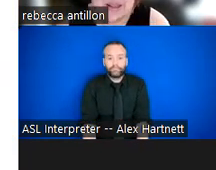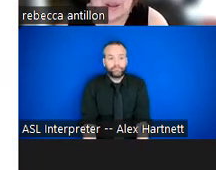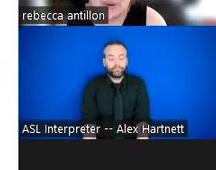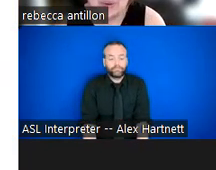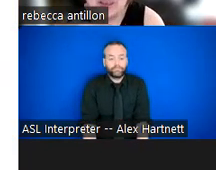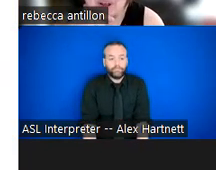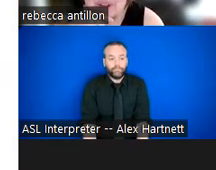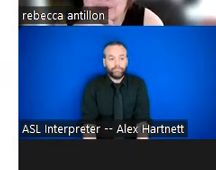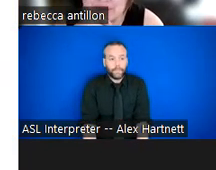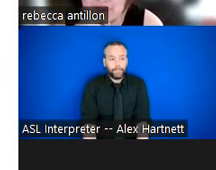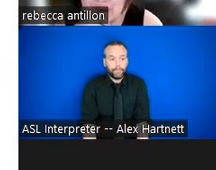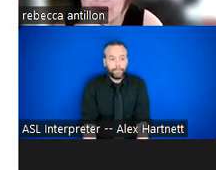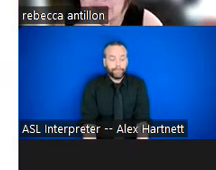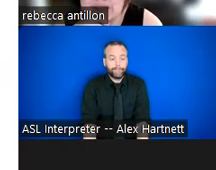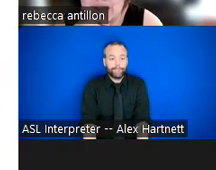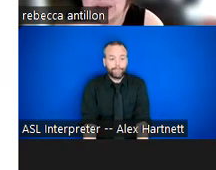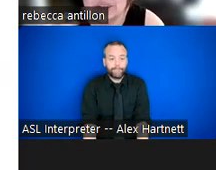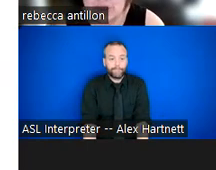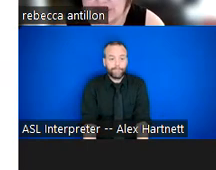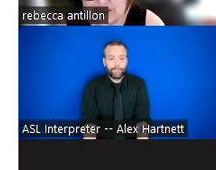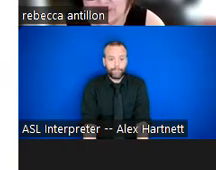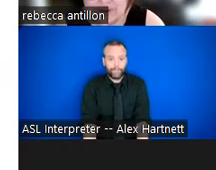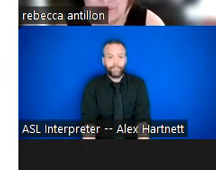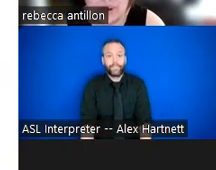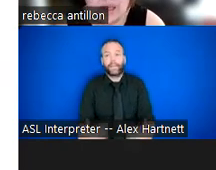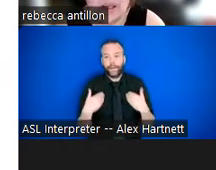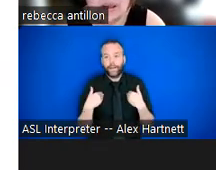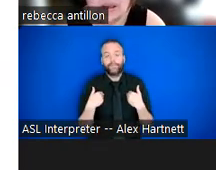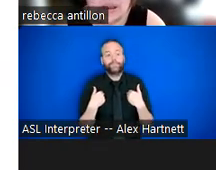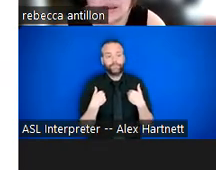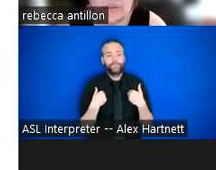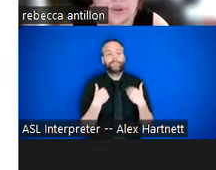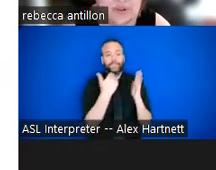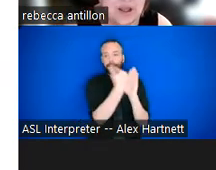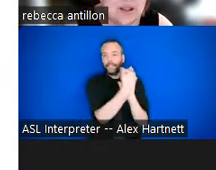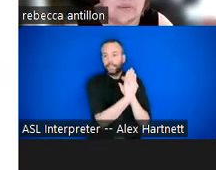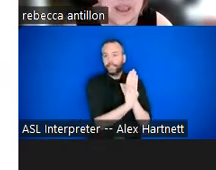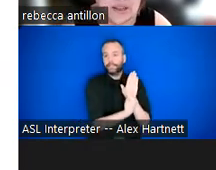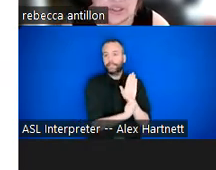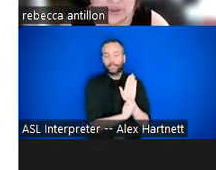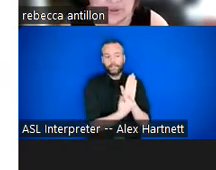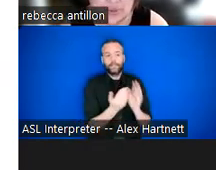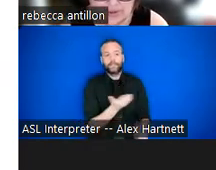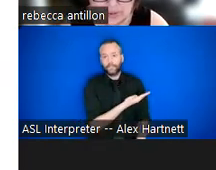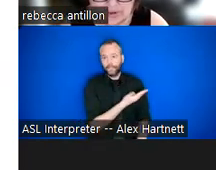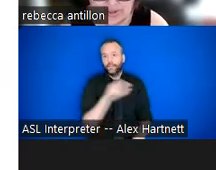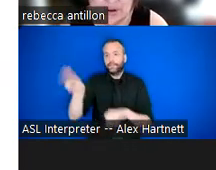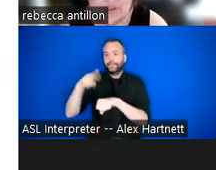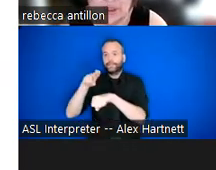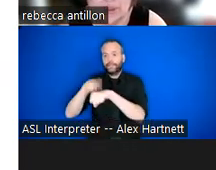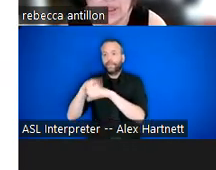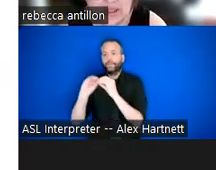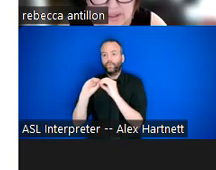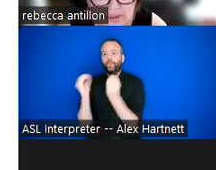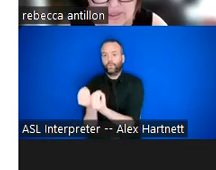And we have also curated a short list for you as well of national resources that